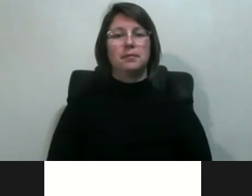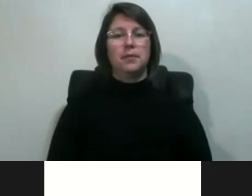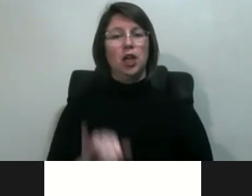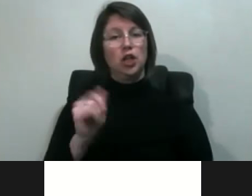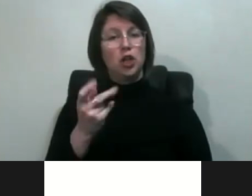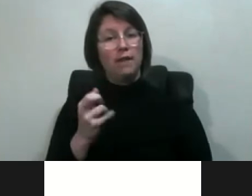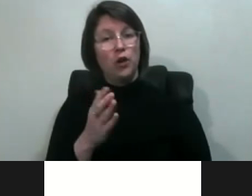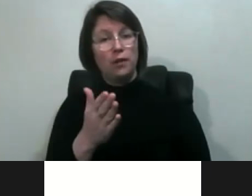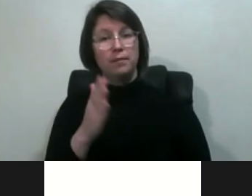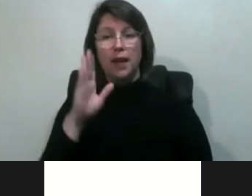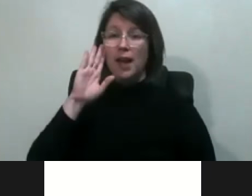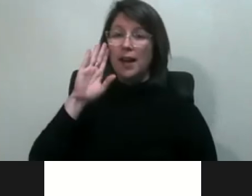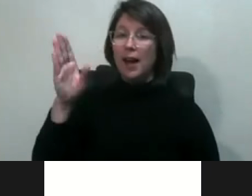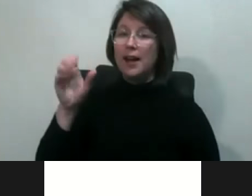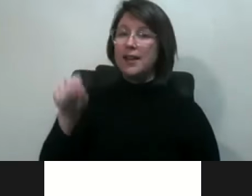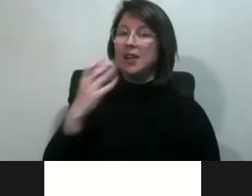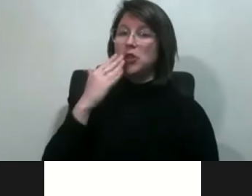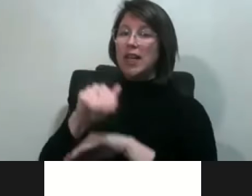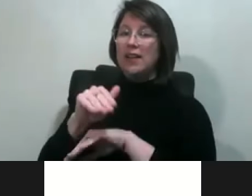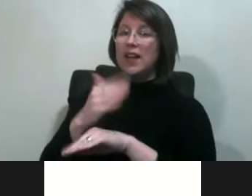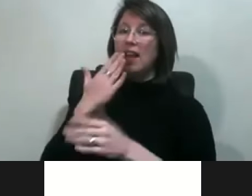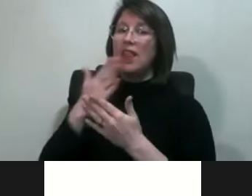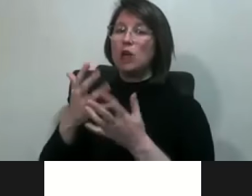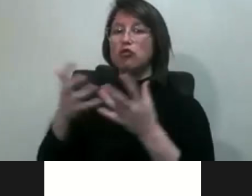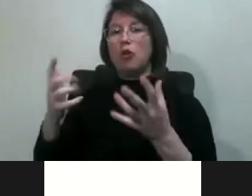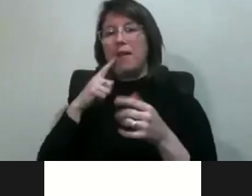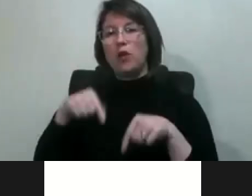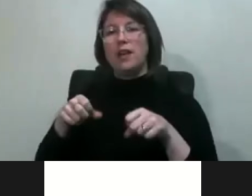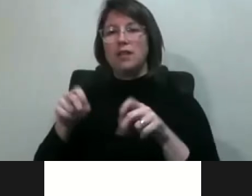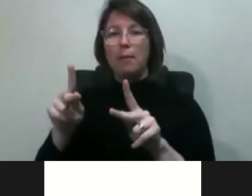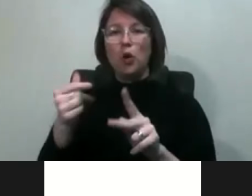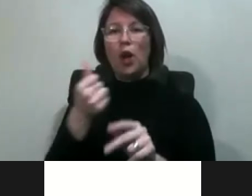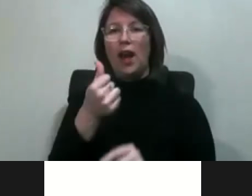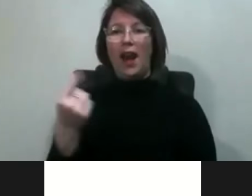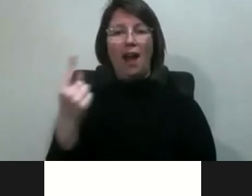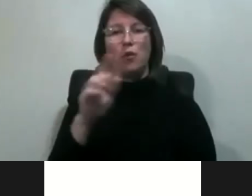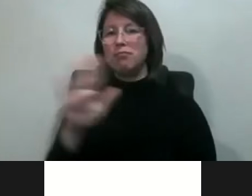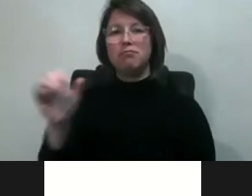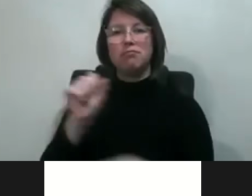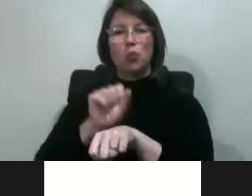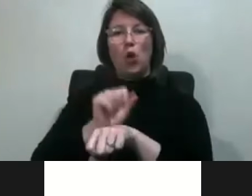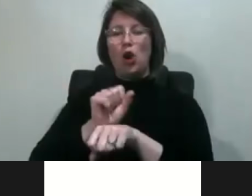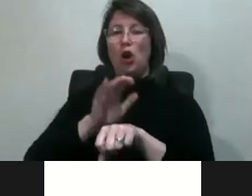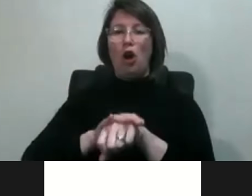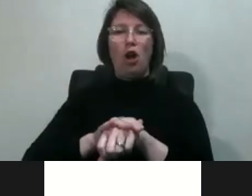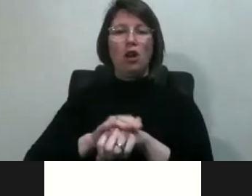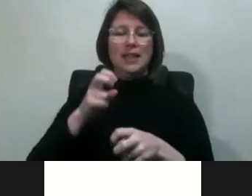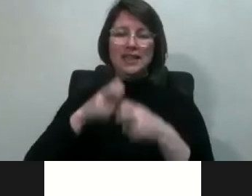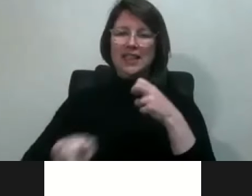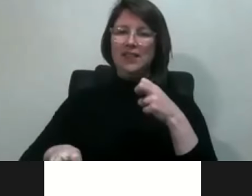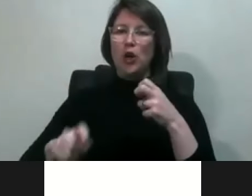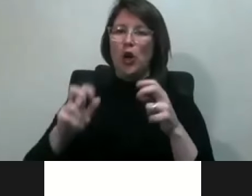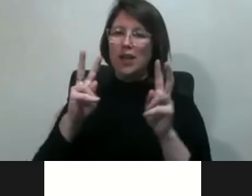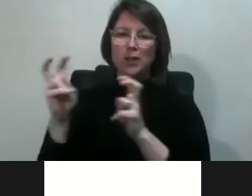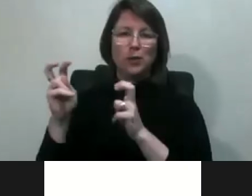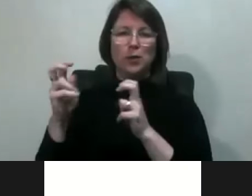Jennifer? Yes, good evening. Thank you so much for this opportunity and for everyone's work on these difficult issues